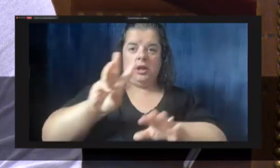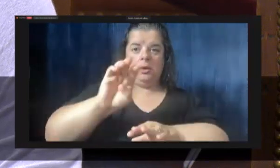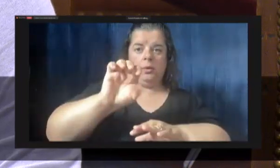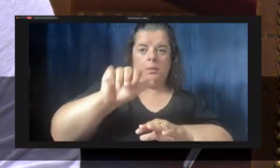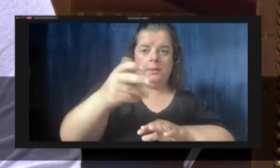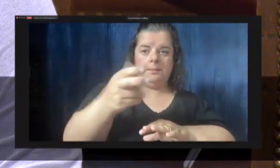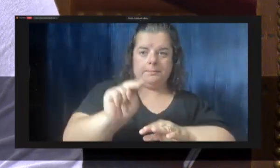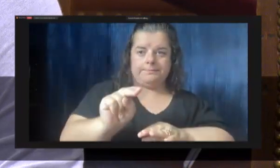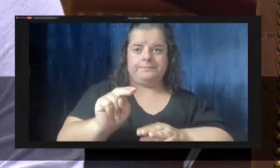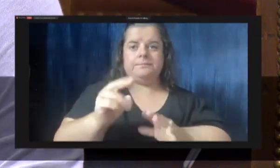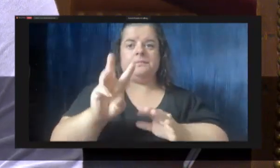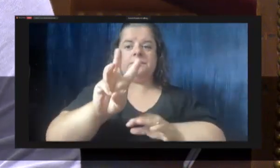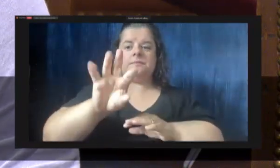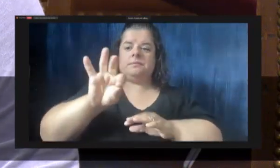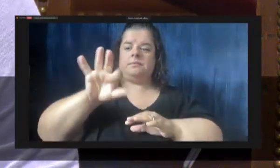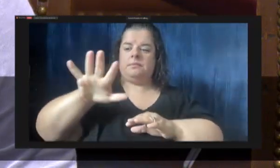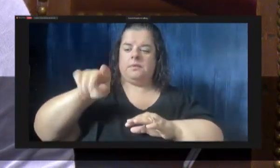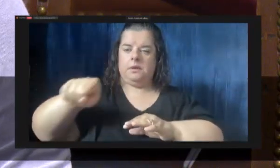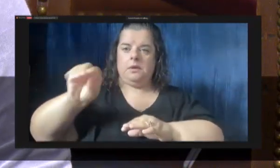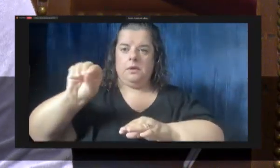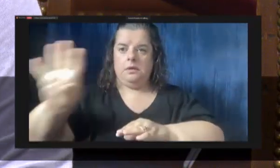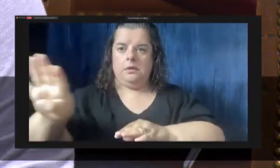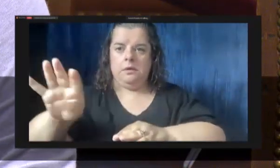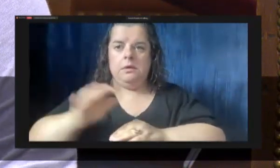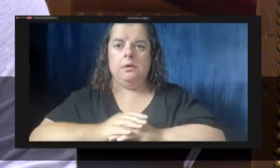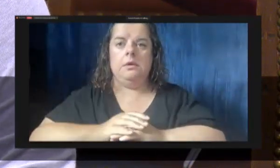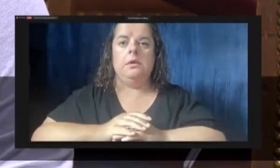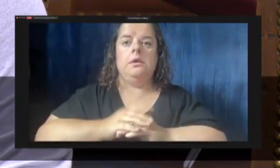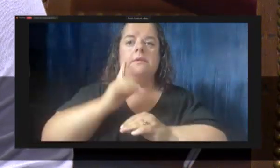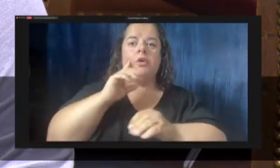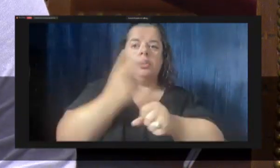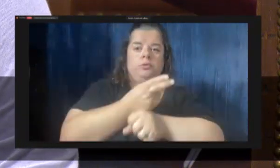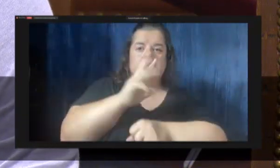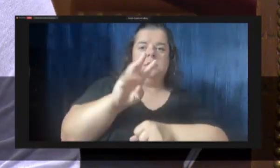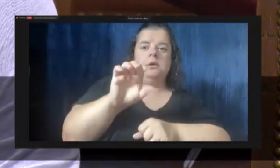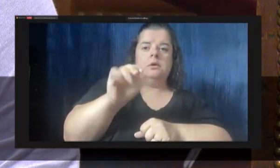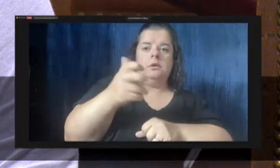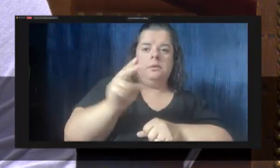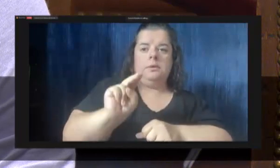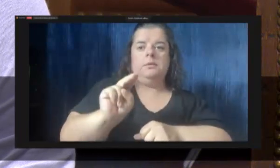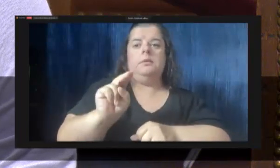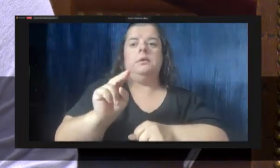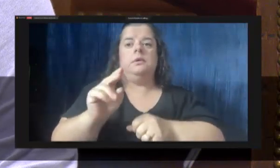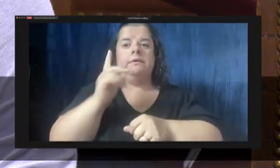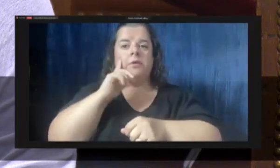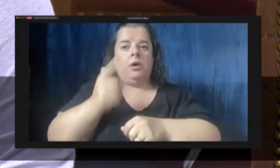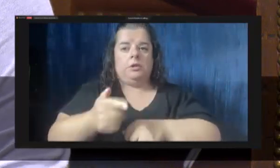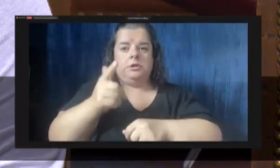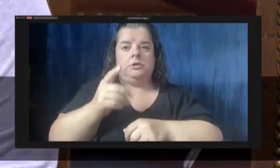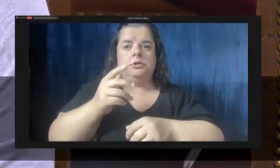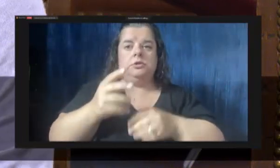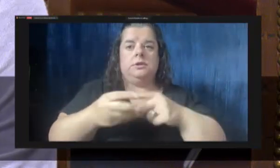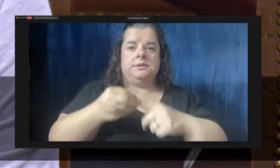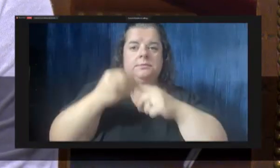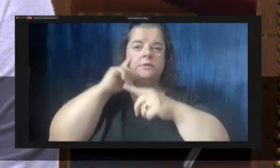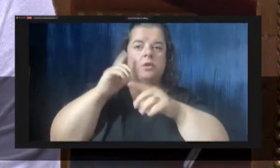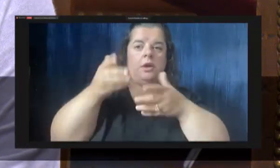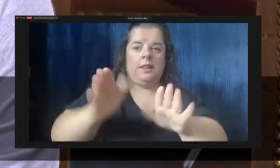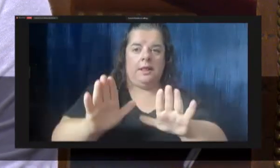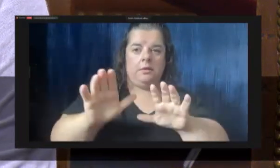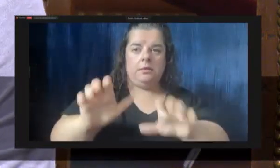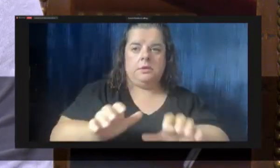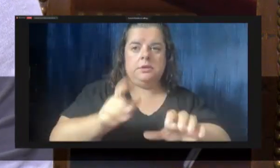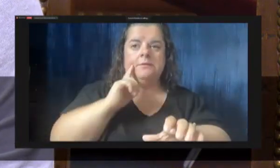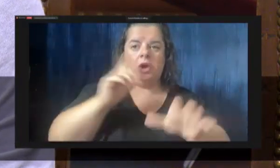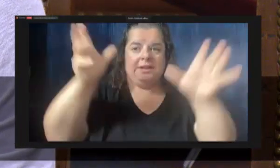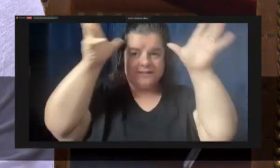Section 695.04, Use of Weapons by Discharge, by adding exceptions to allow for the implementation of a deer management